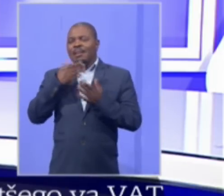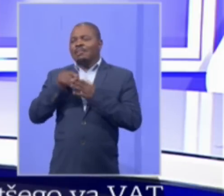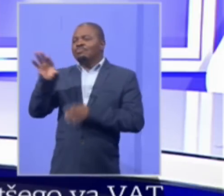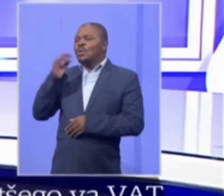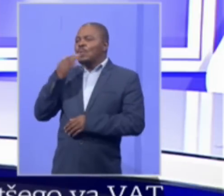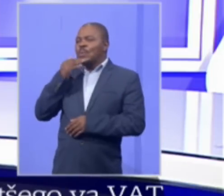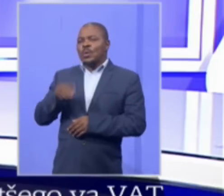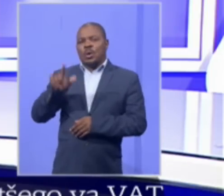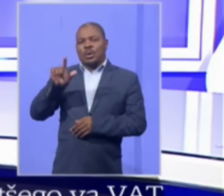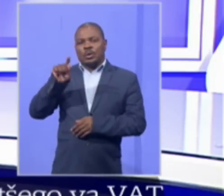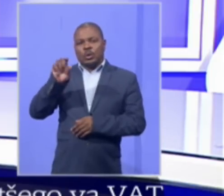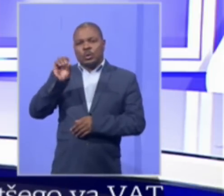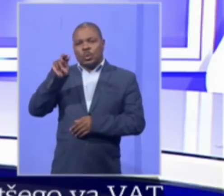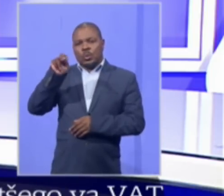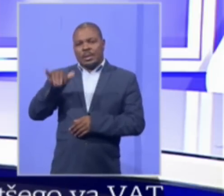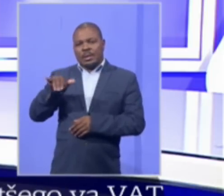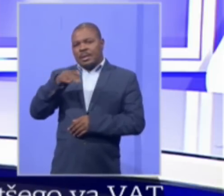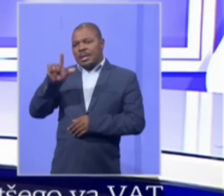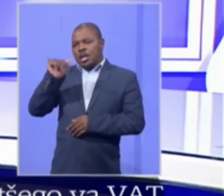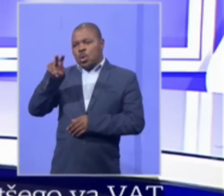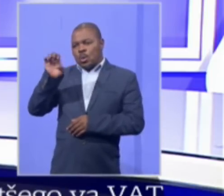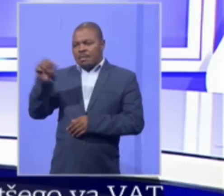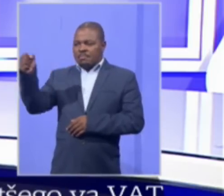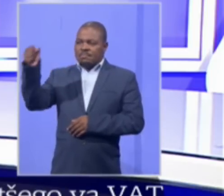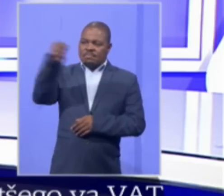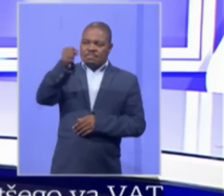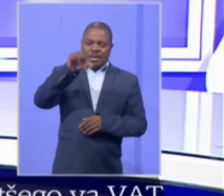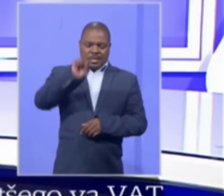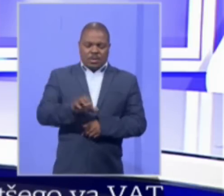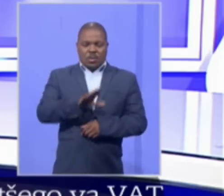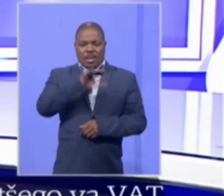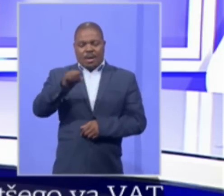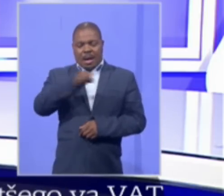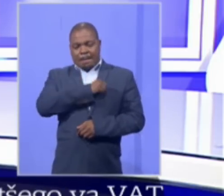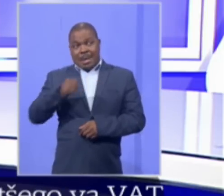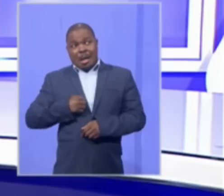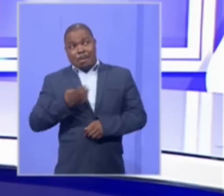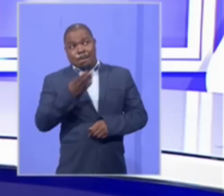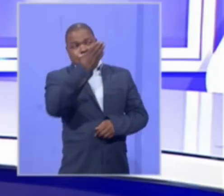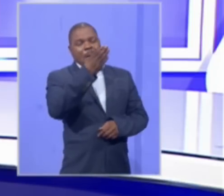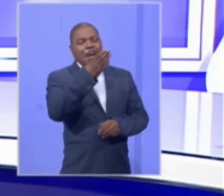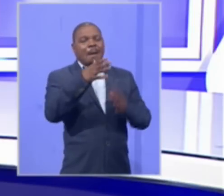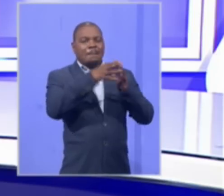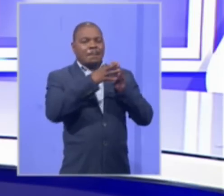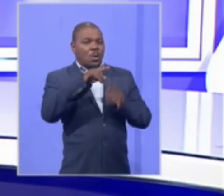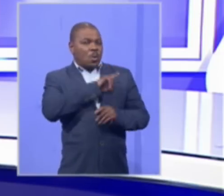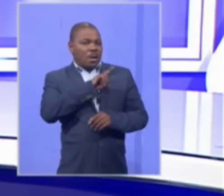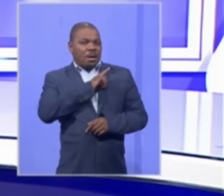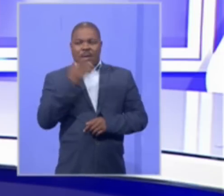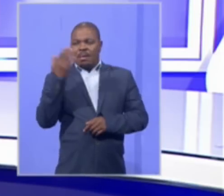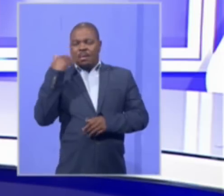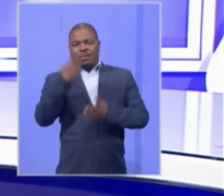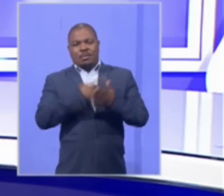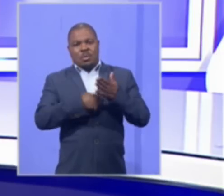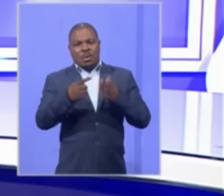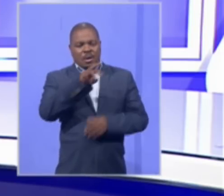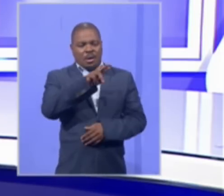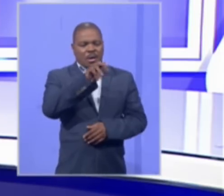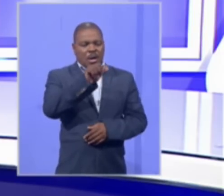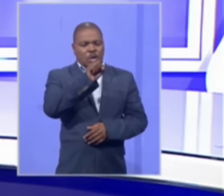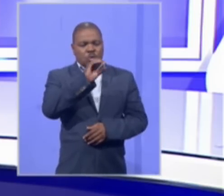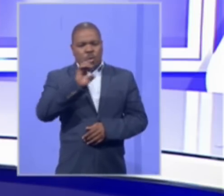motseta o moswa wa Afrika Borwa ka United States. Se se latela go rakwa ga Ibrahim Rasool bekeng ya go feta ka morago ga